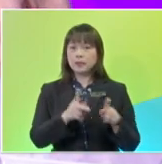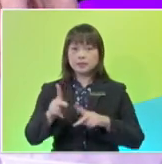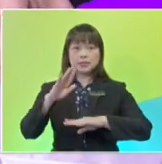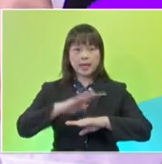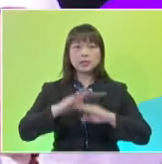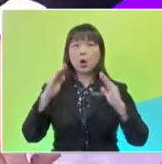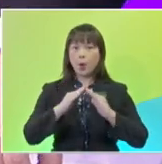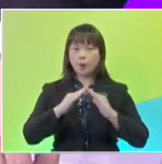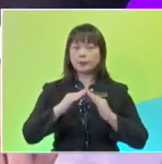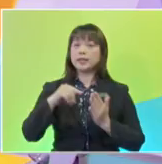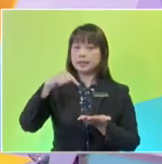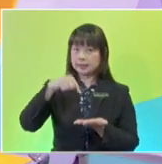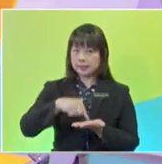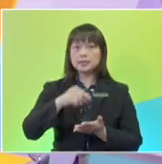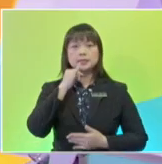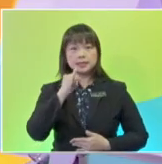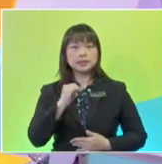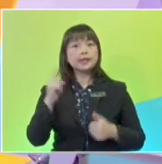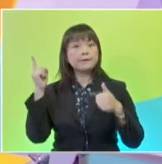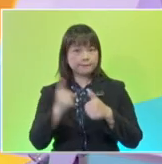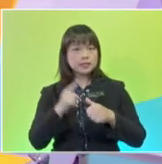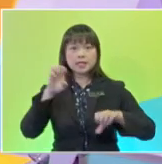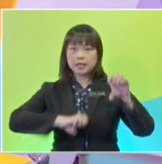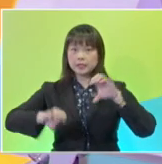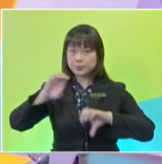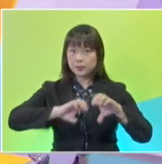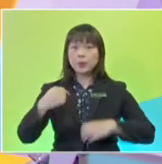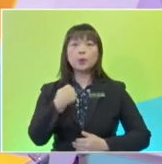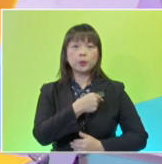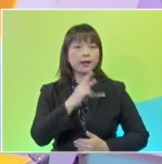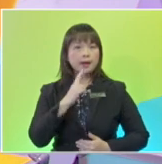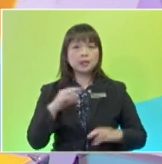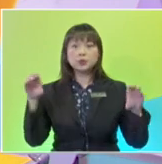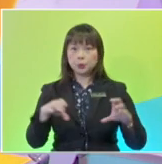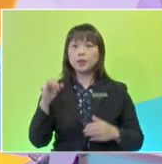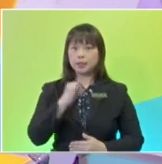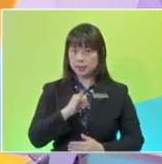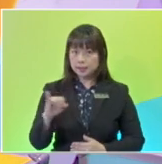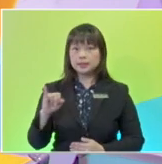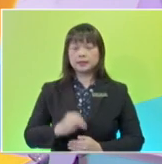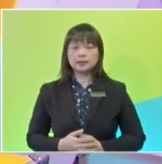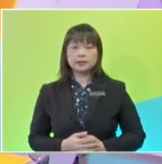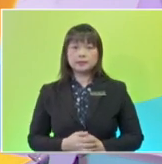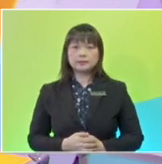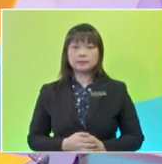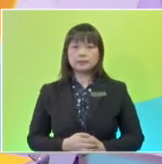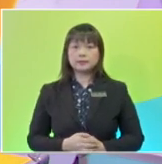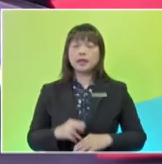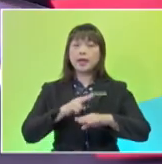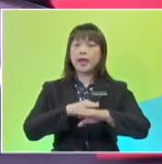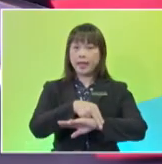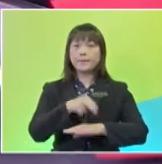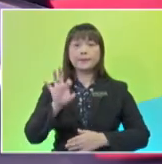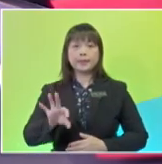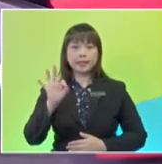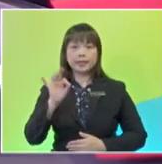first experiment that we're doing. And we are separating in terms of, you know, hand picking. Yes. That's